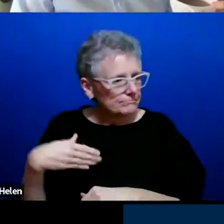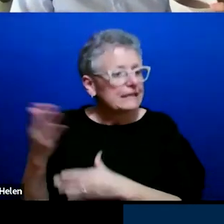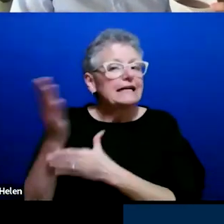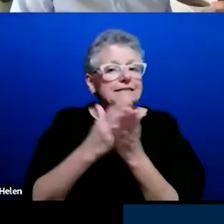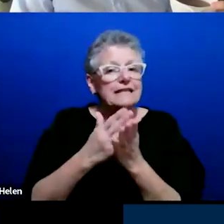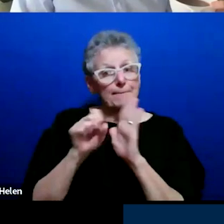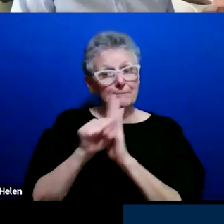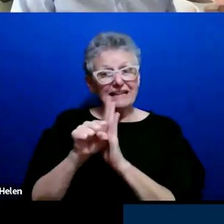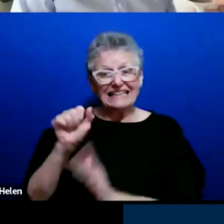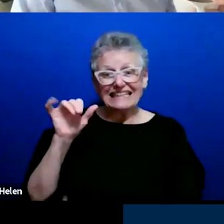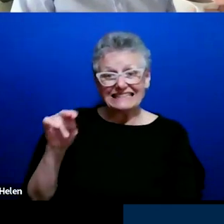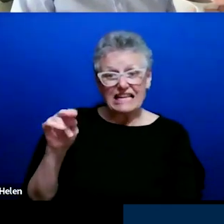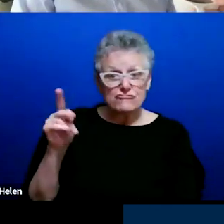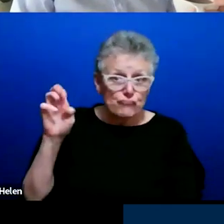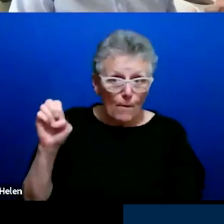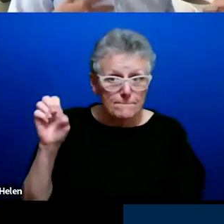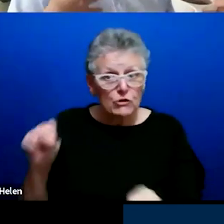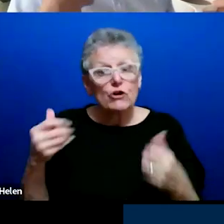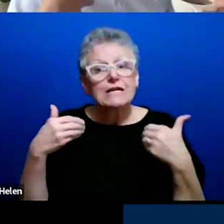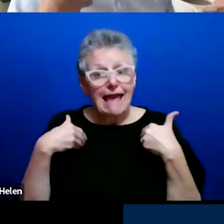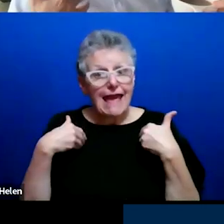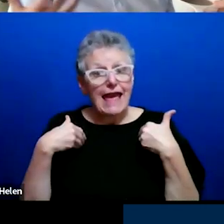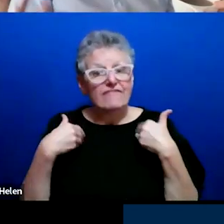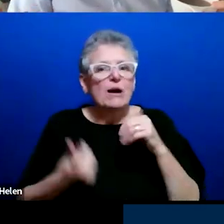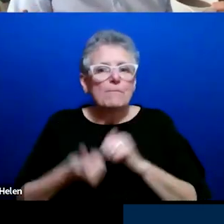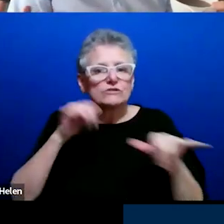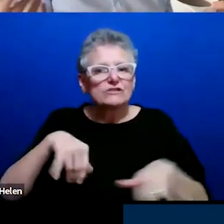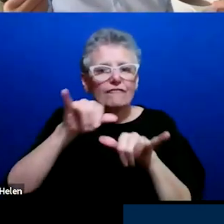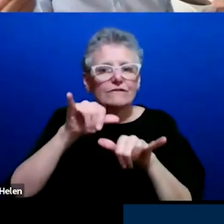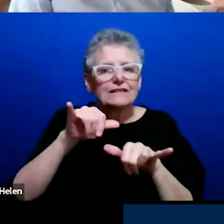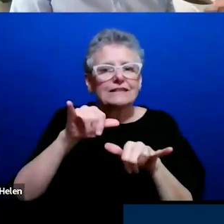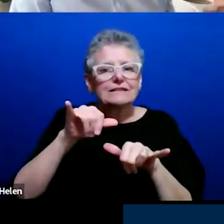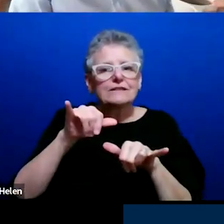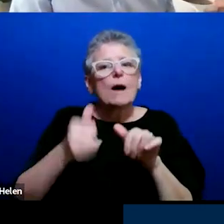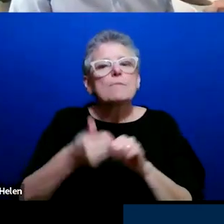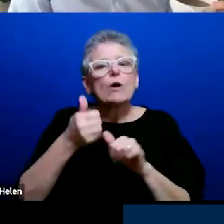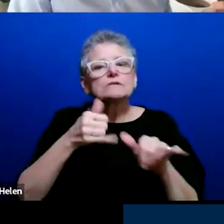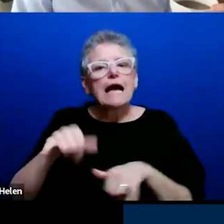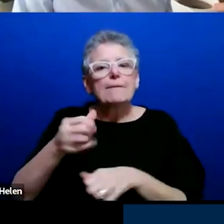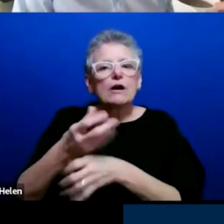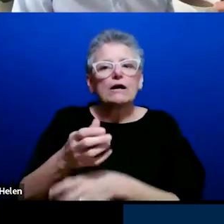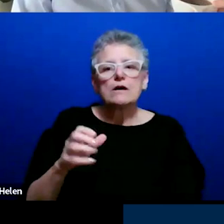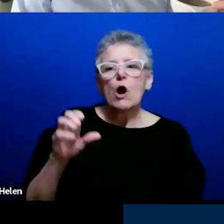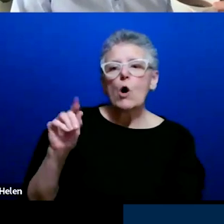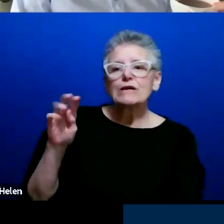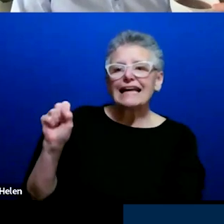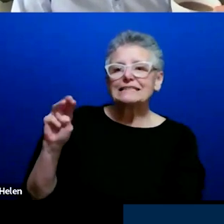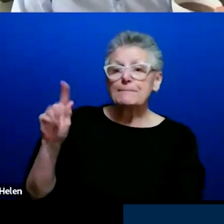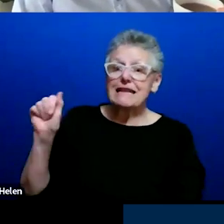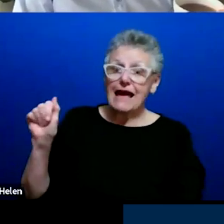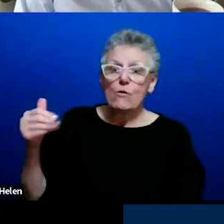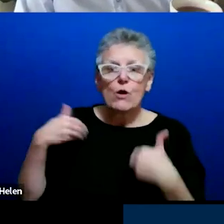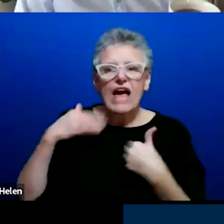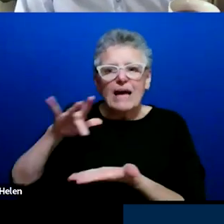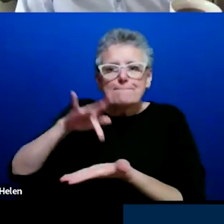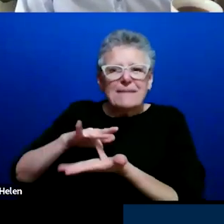some syndromes. You could have, most common cause is probably otitis media, where you have middle